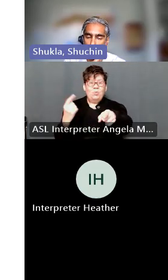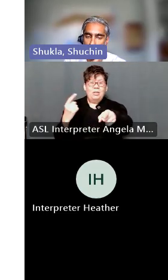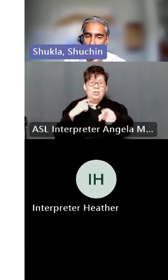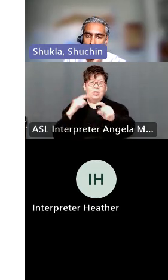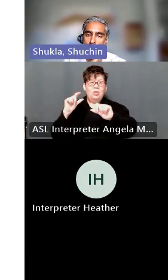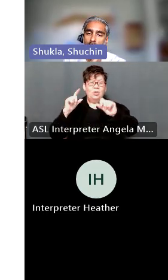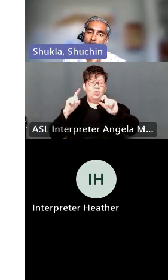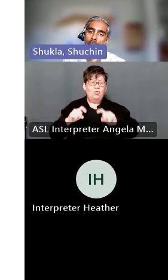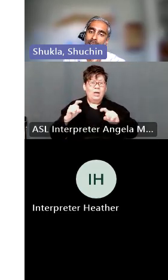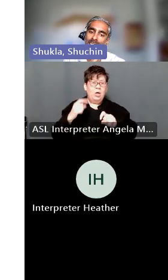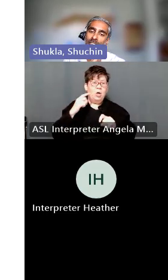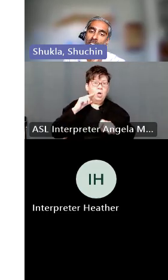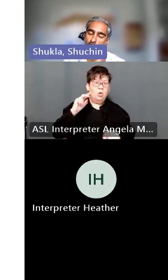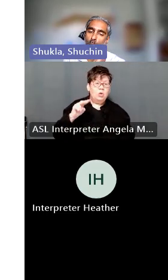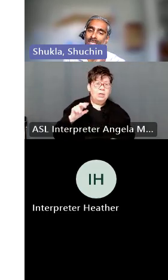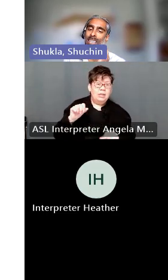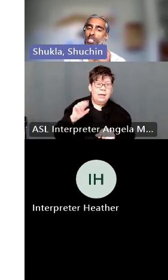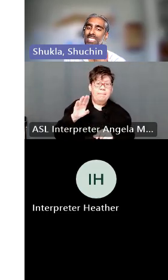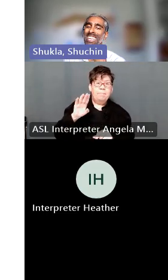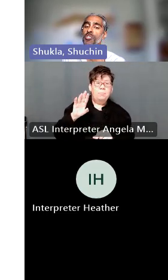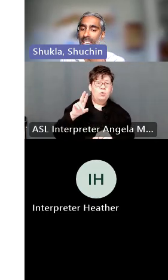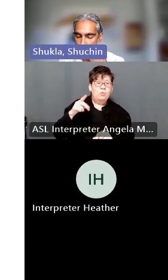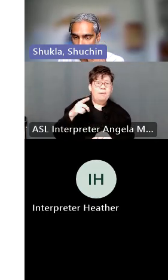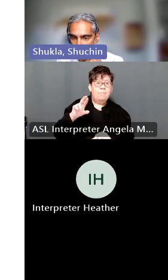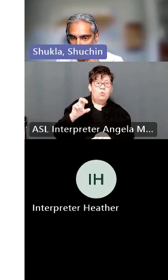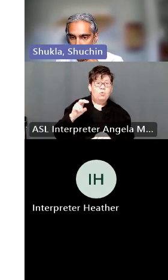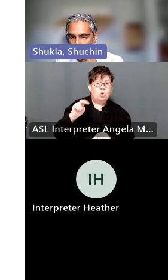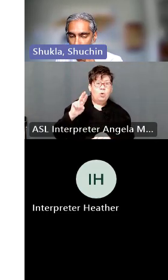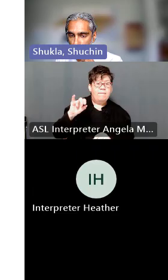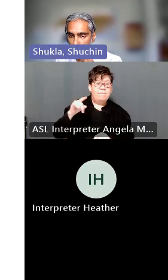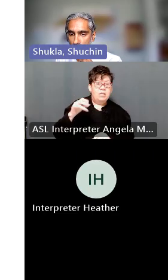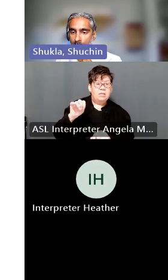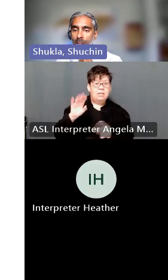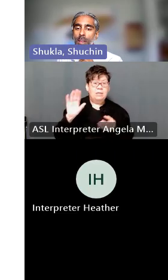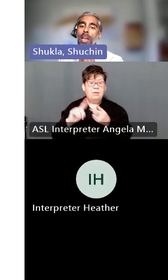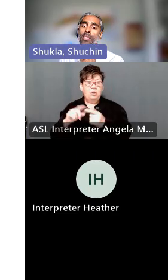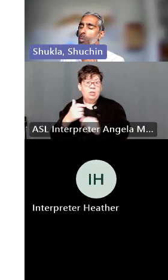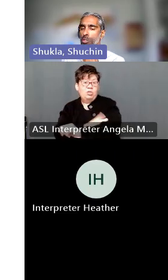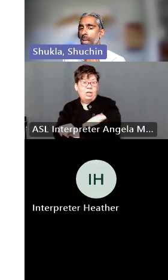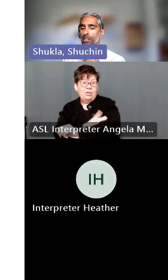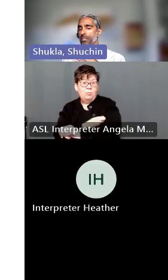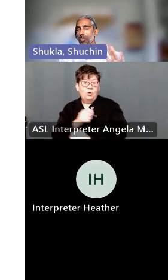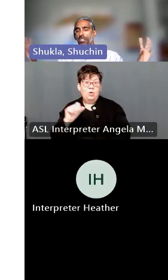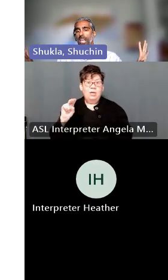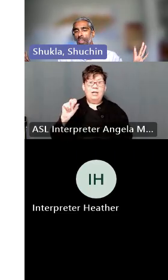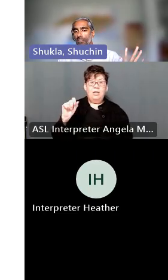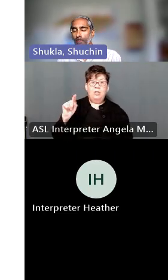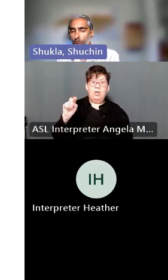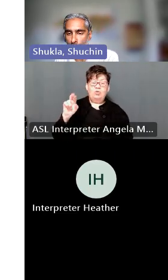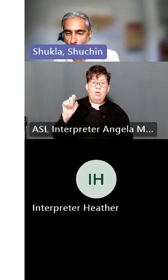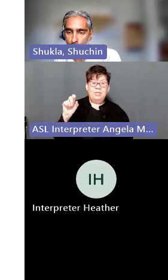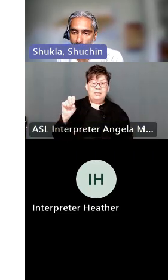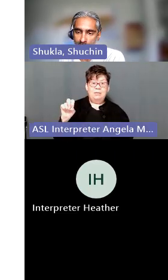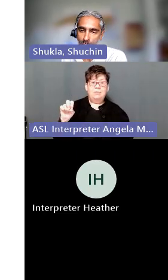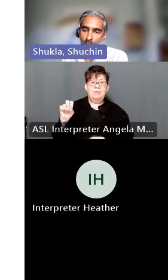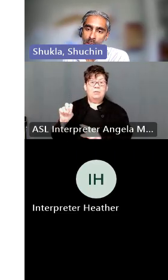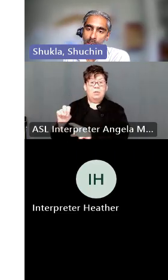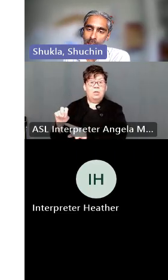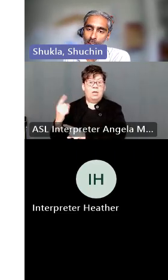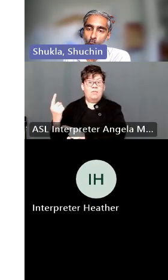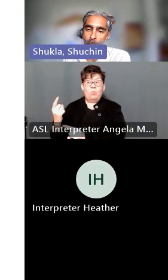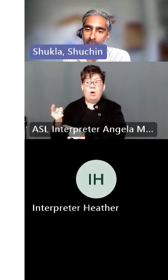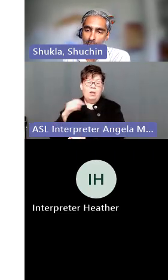looking at buprenorphine, comparing it to Vivitrol with it, which is the injectable naltrexone, and then ultra naltrexone, which is not even FDA approved for opioid